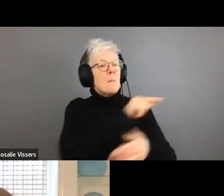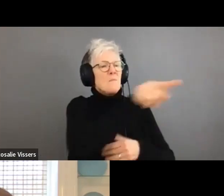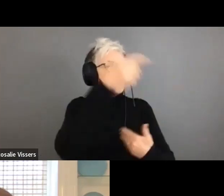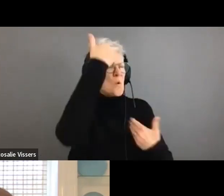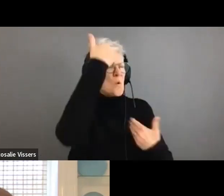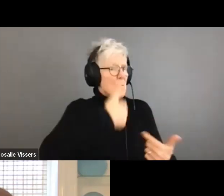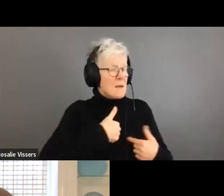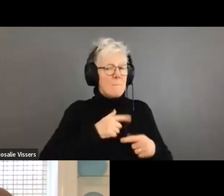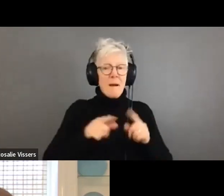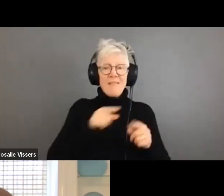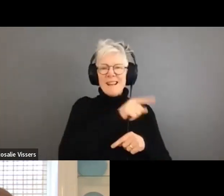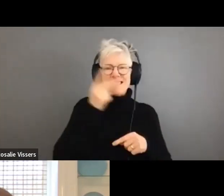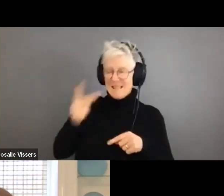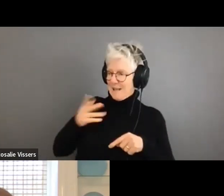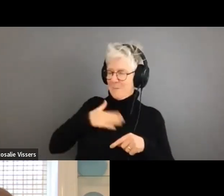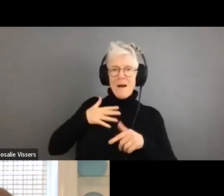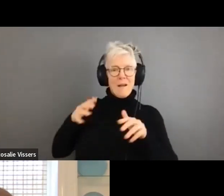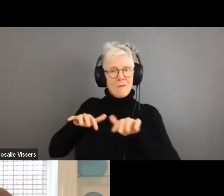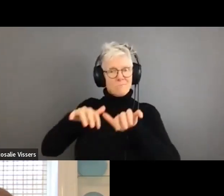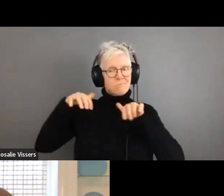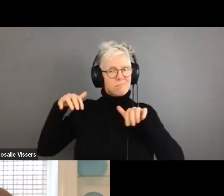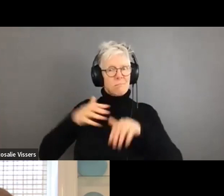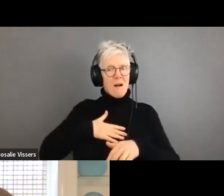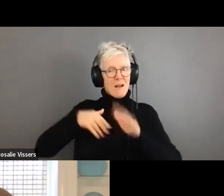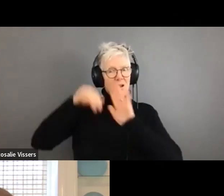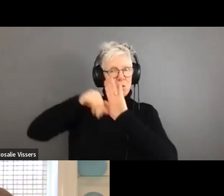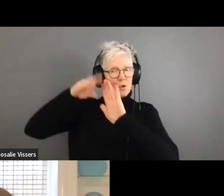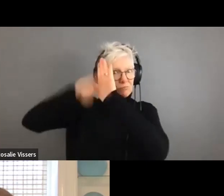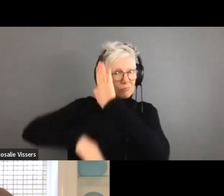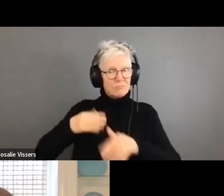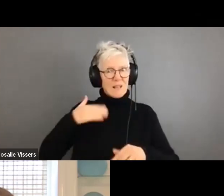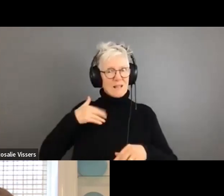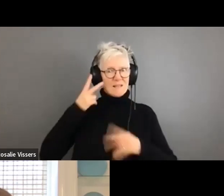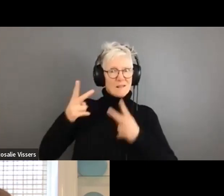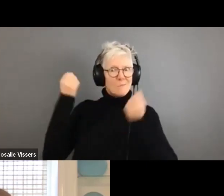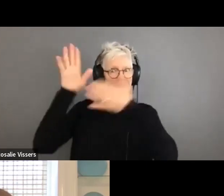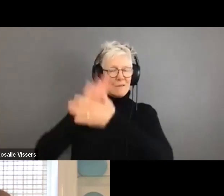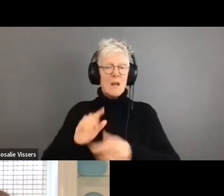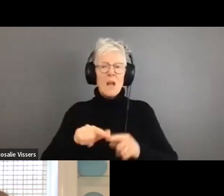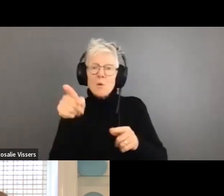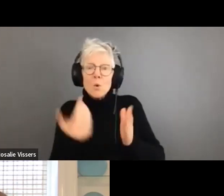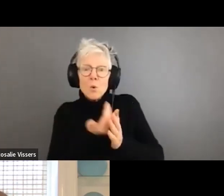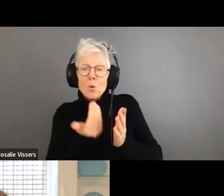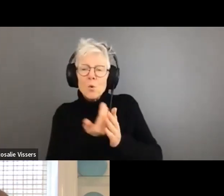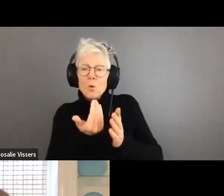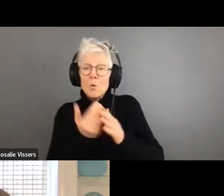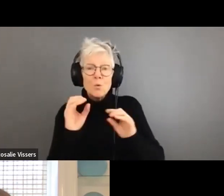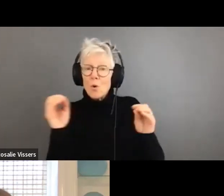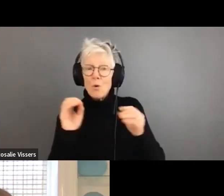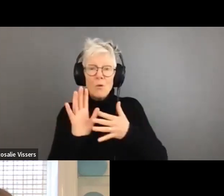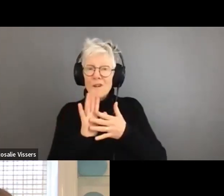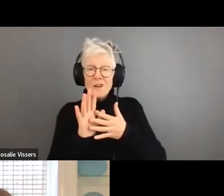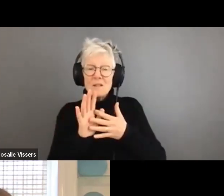oh, you've got receipts, you've got a body of work. Because the last thing they want to say, well, now if you're just starting out, slowly, surely. And by the way,